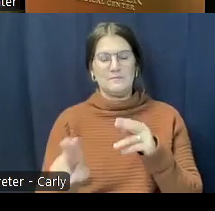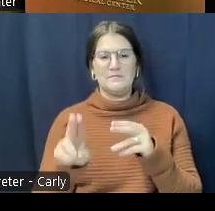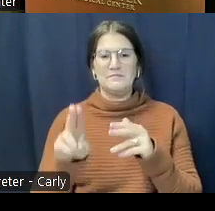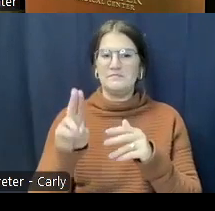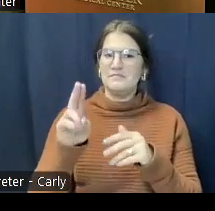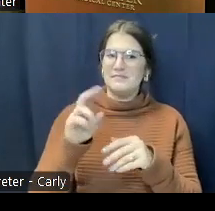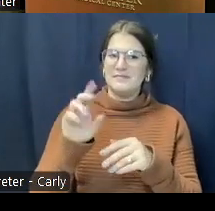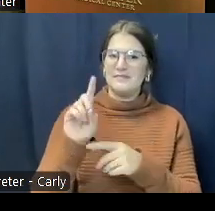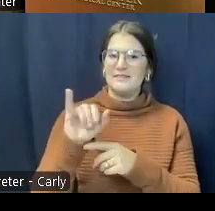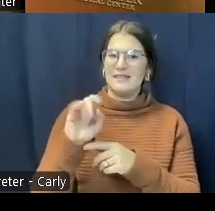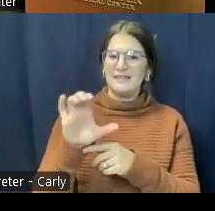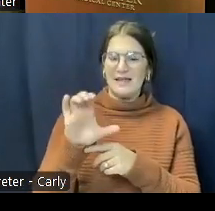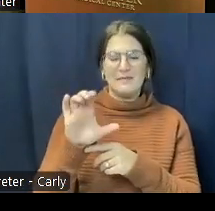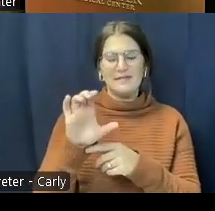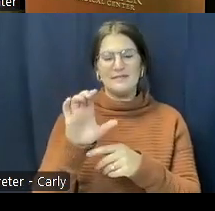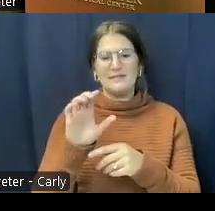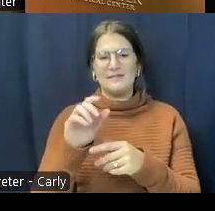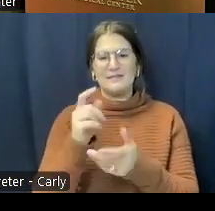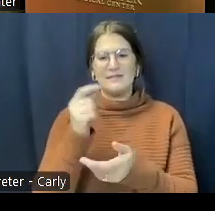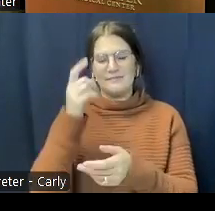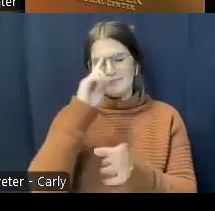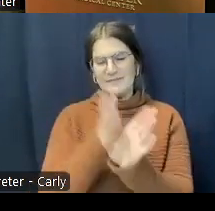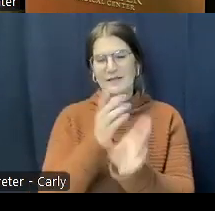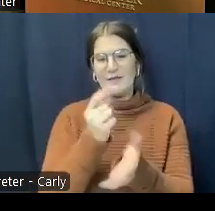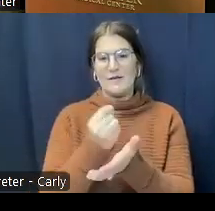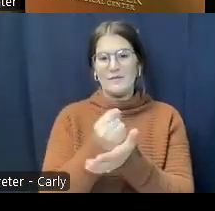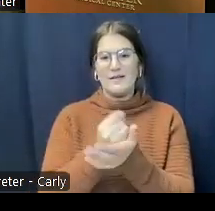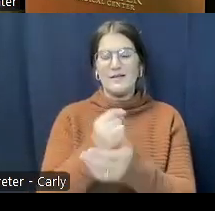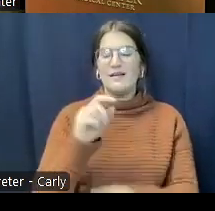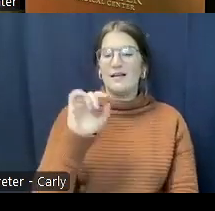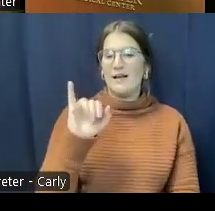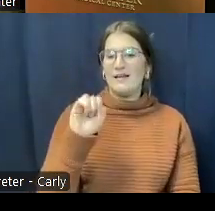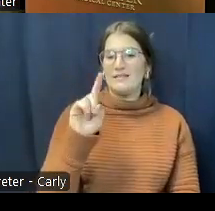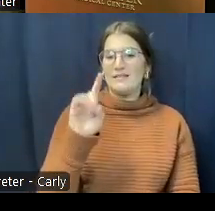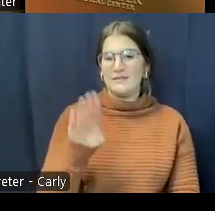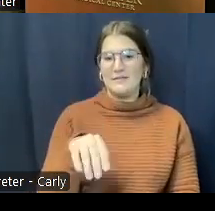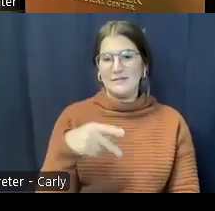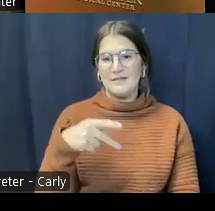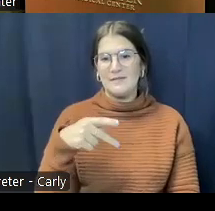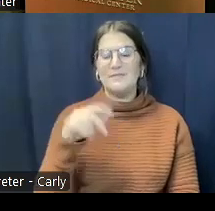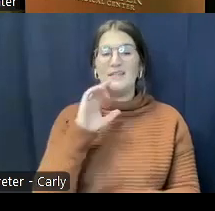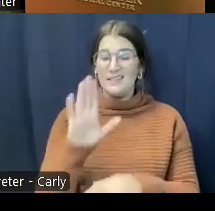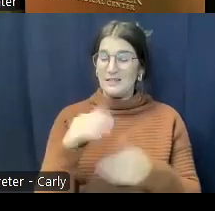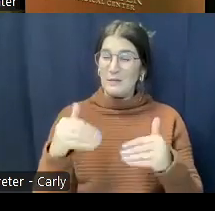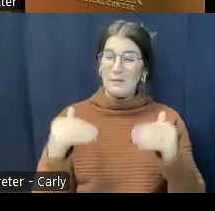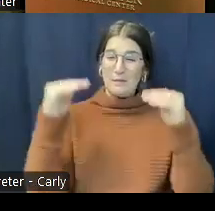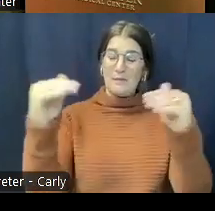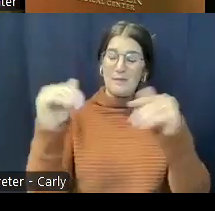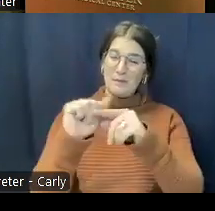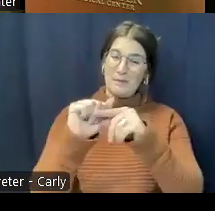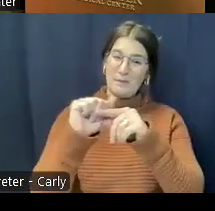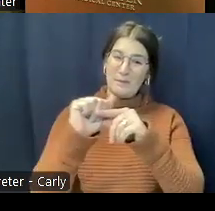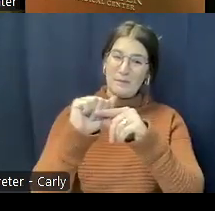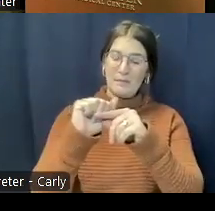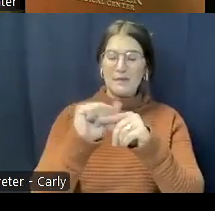psychotherapy, or ISTDP. Bill has achieved expertise in this area through advanced training with Alan Abbas in Joel Town